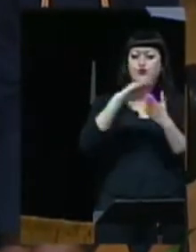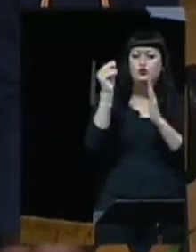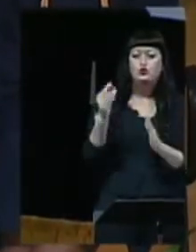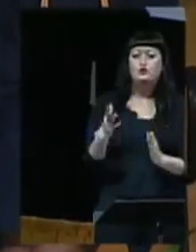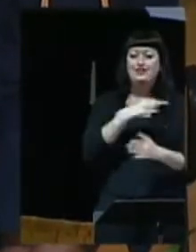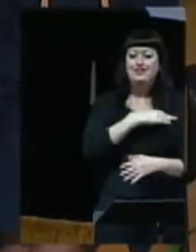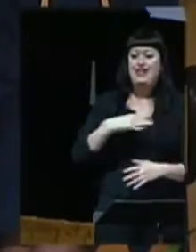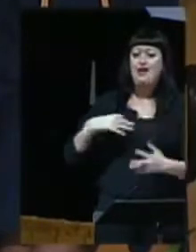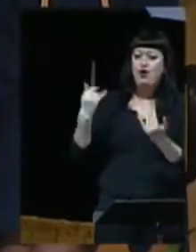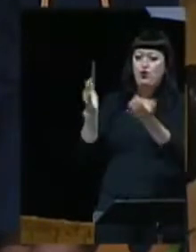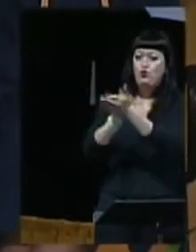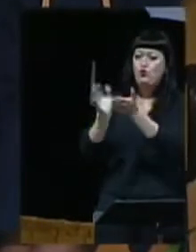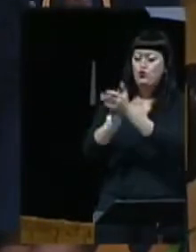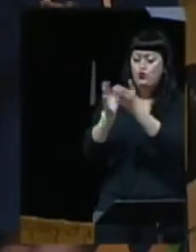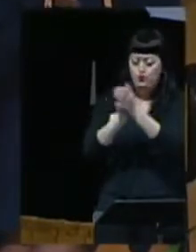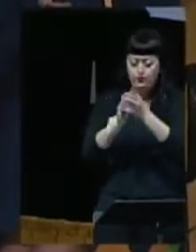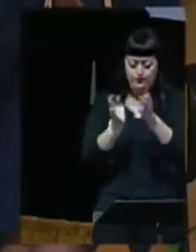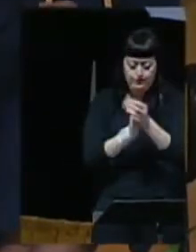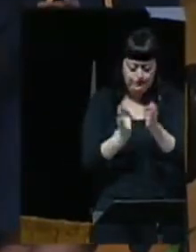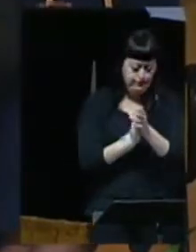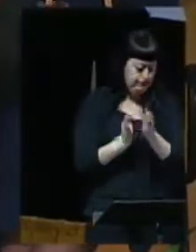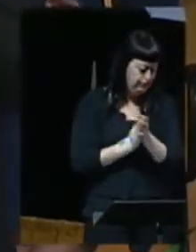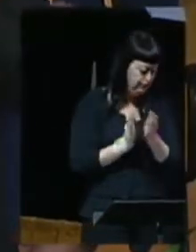Let's give our staff a round of applause.